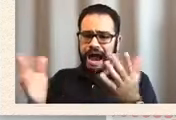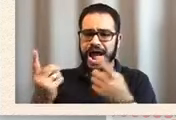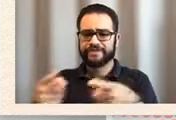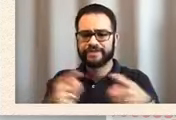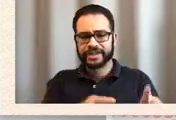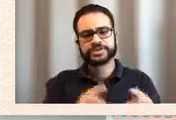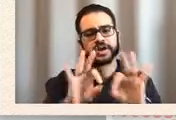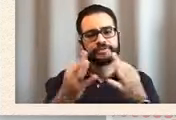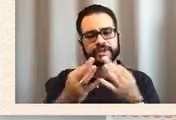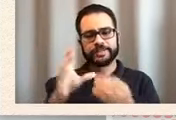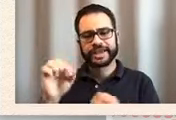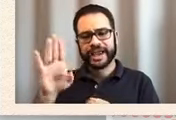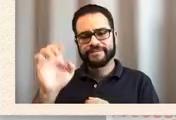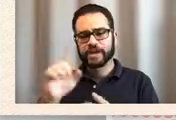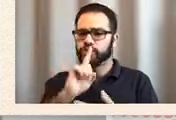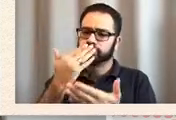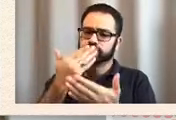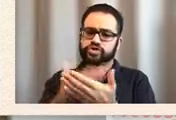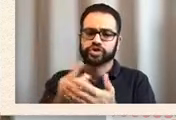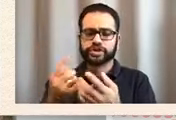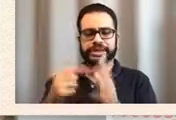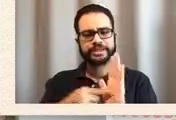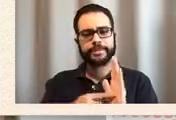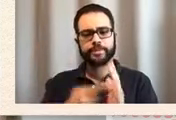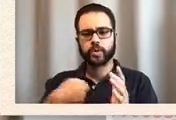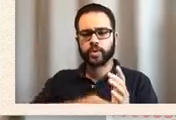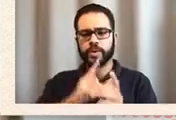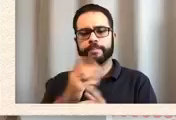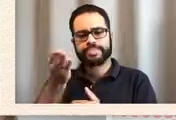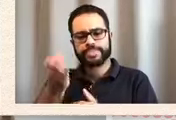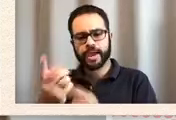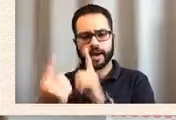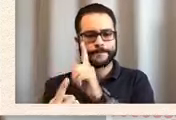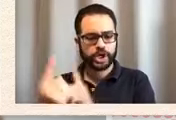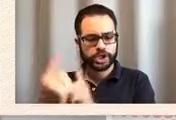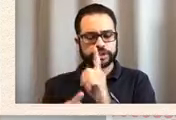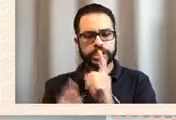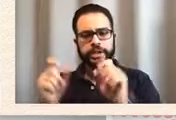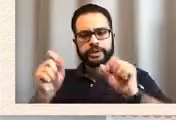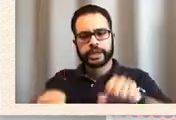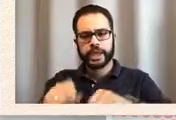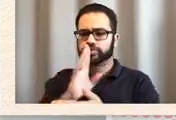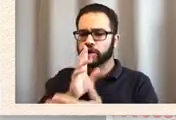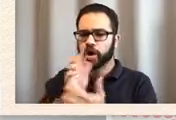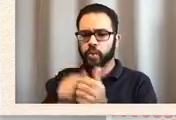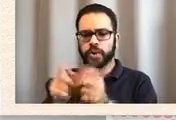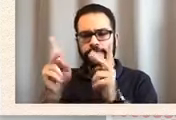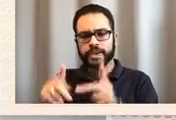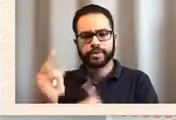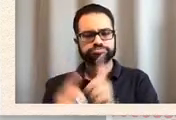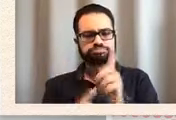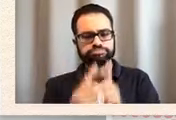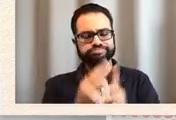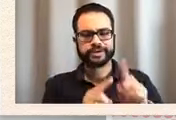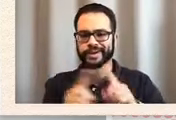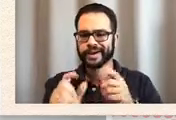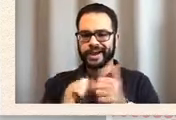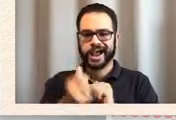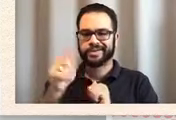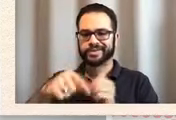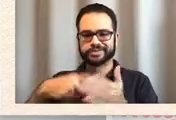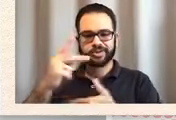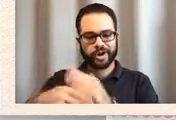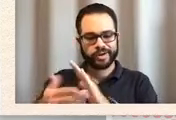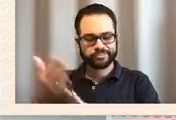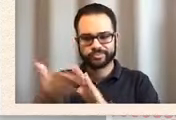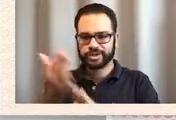would be a great example of where we would have been in person and would have been able to talk people face to face. But the way the program is run, it's all